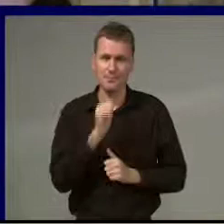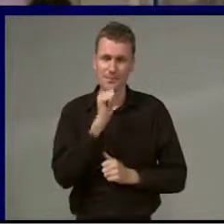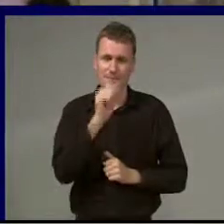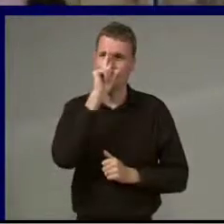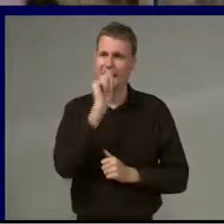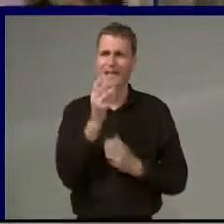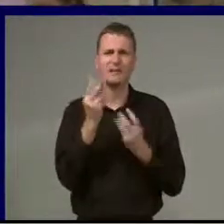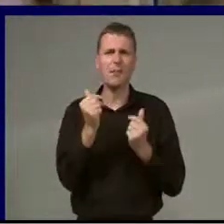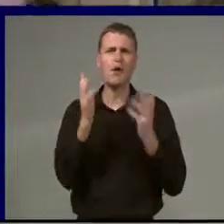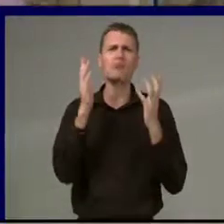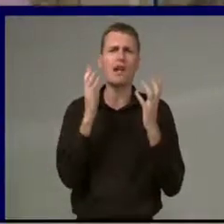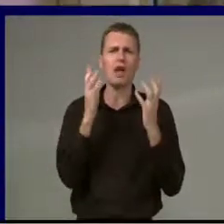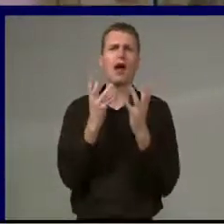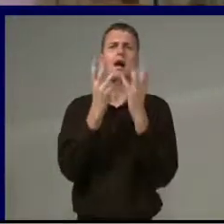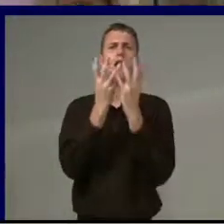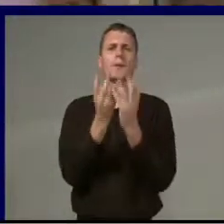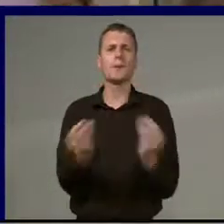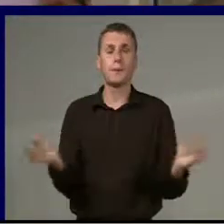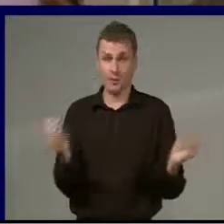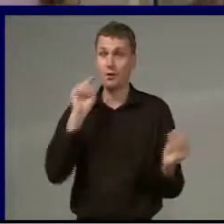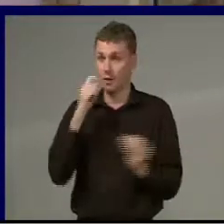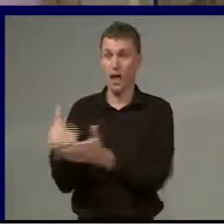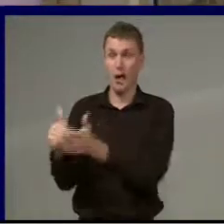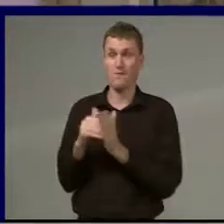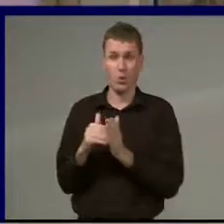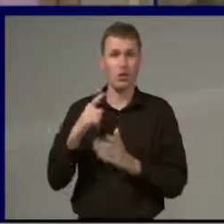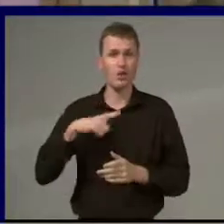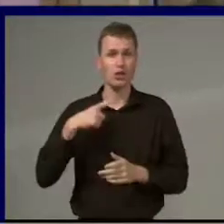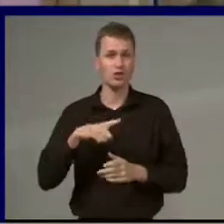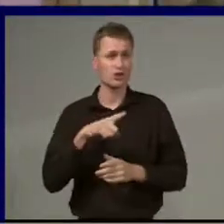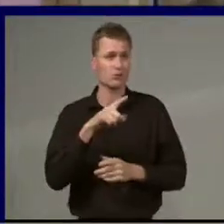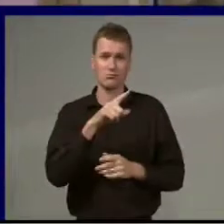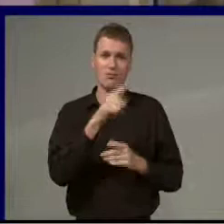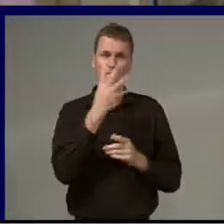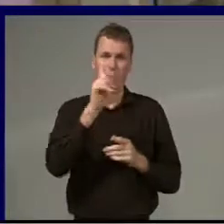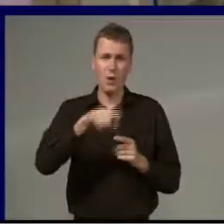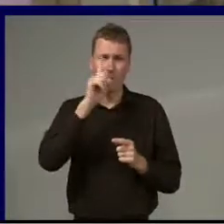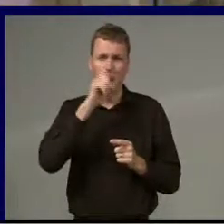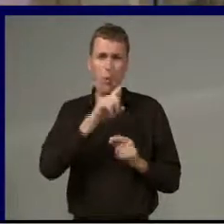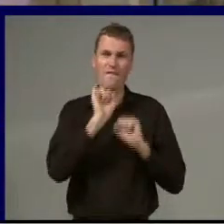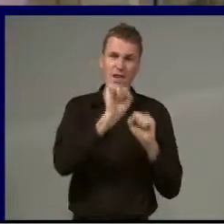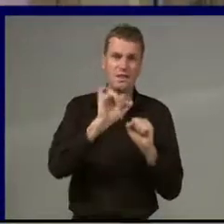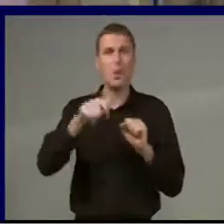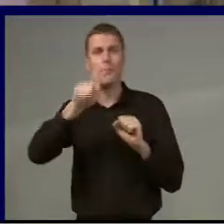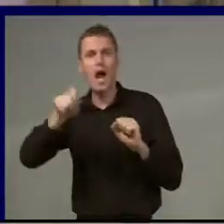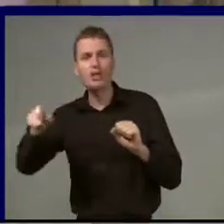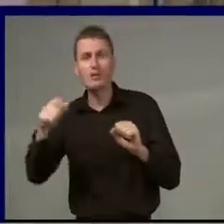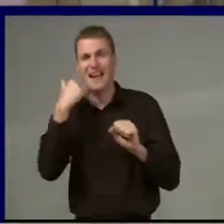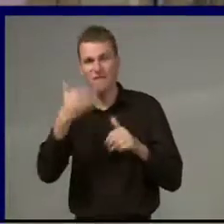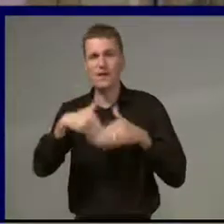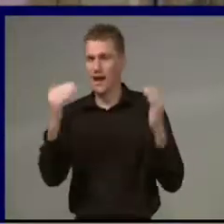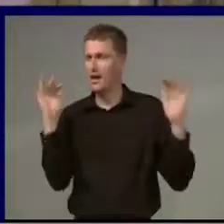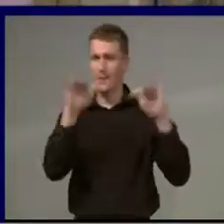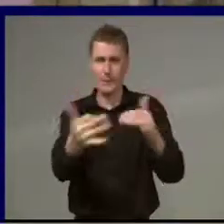take some of the pressure off. We have about 4,000 visitors, patients visiting every day Christchurch Hospital, so